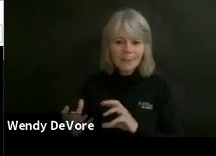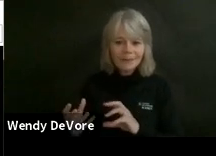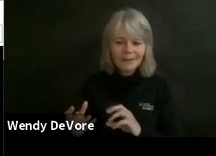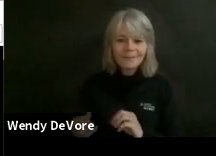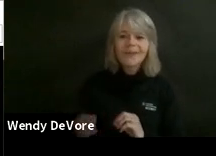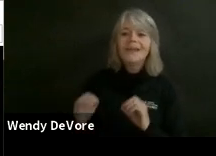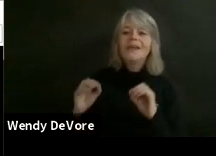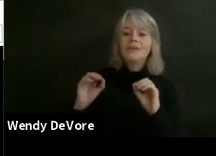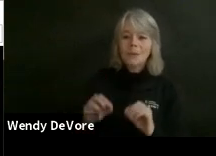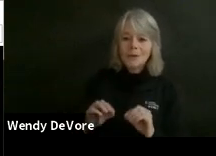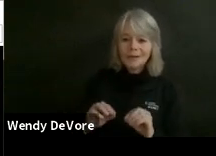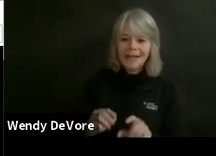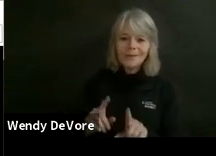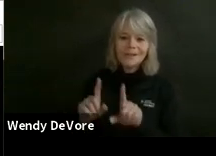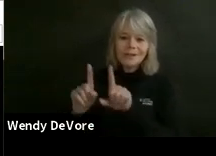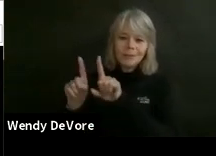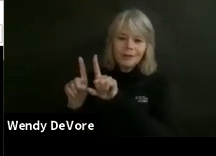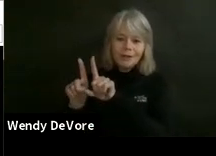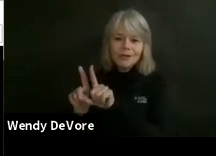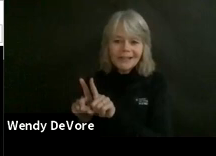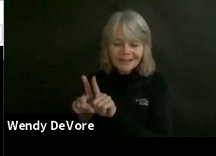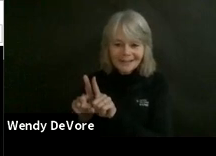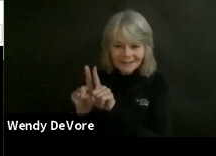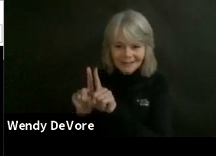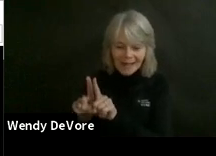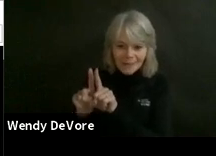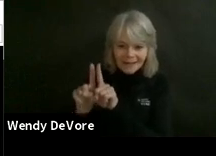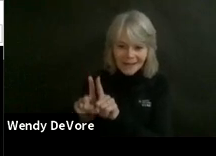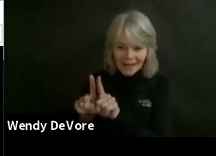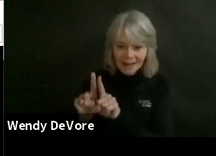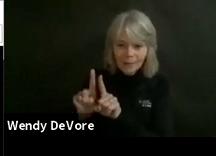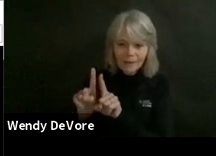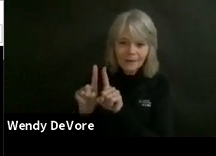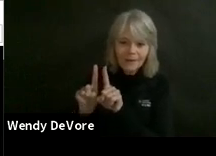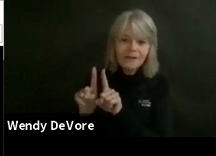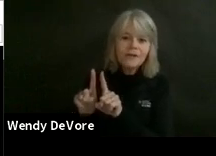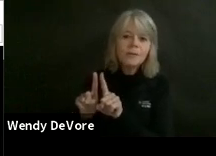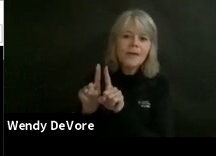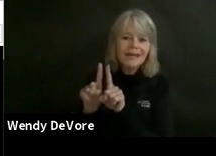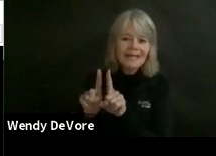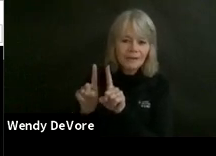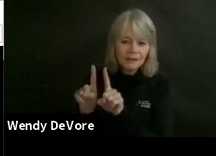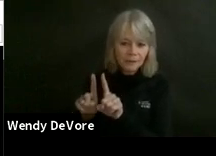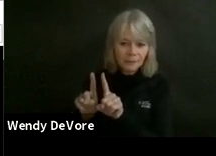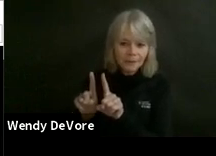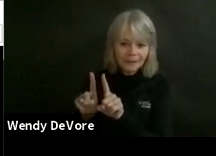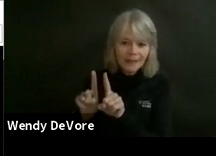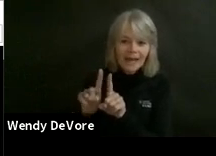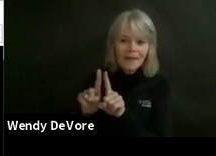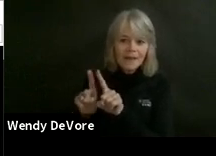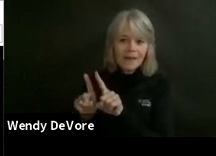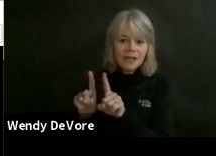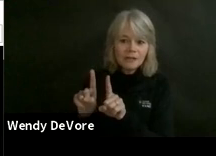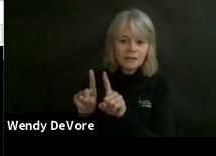it's the opposite. The spoken language interpreter usually sits side by side with the individual that needs the interpreter.